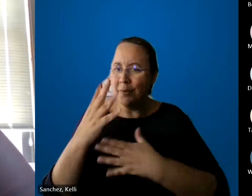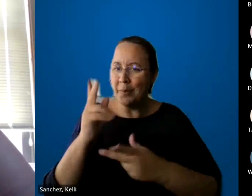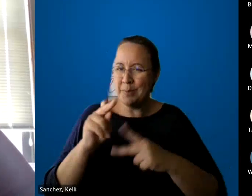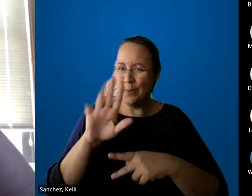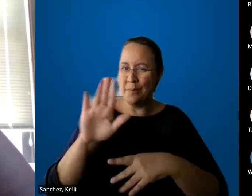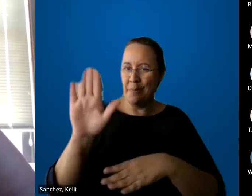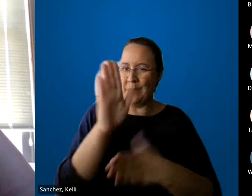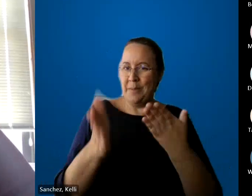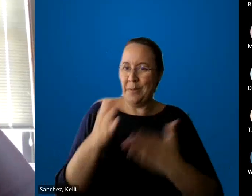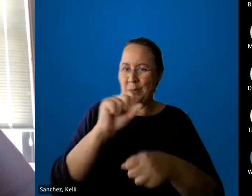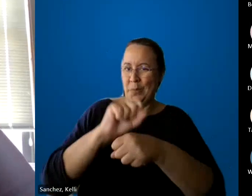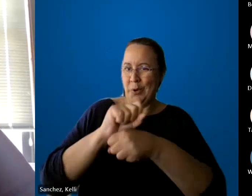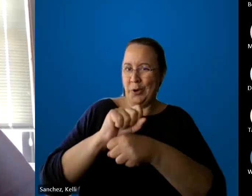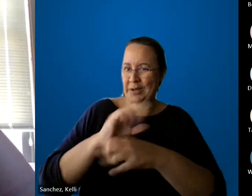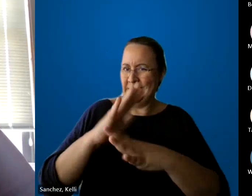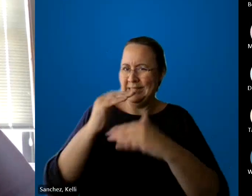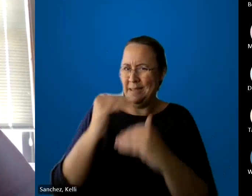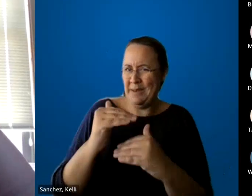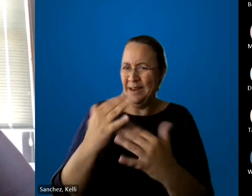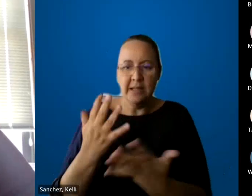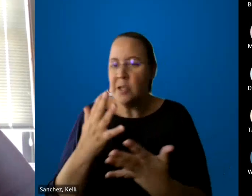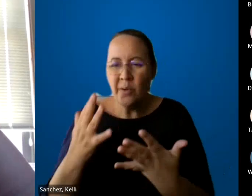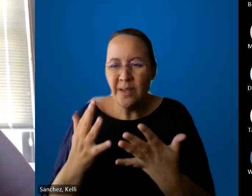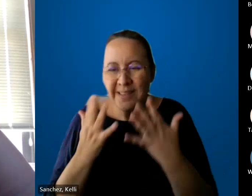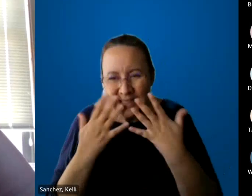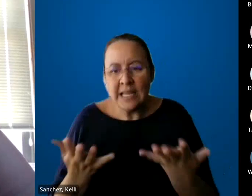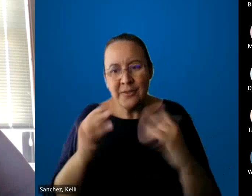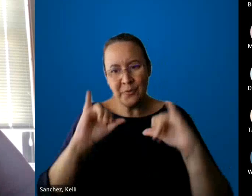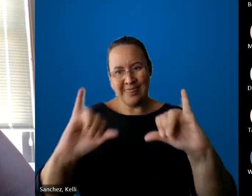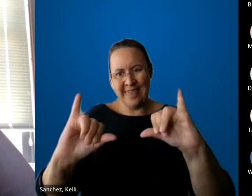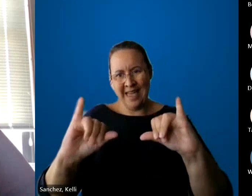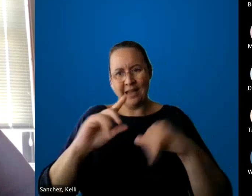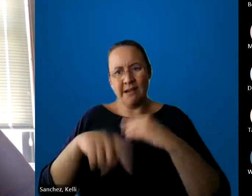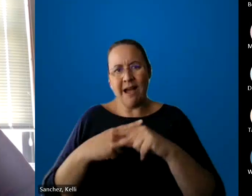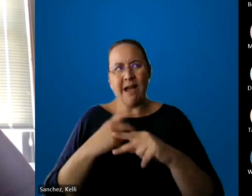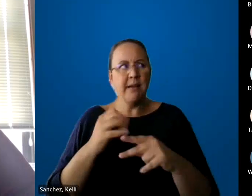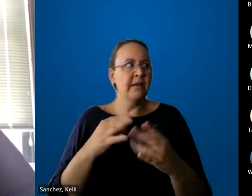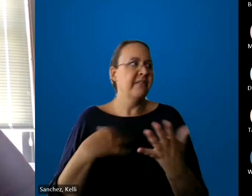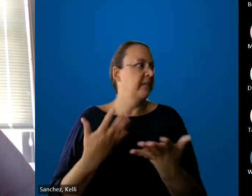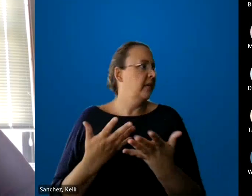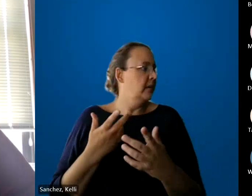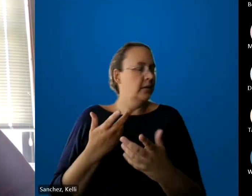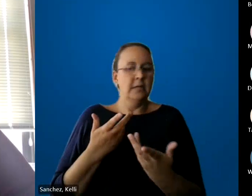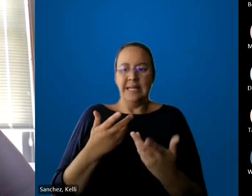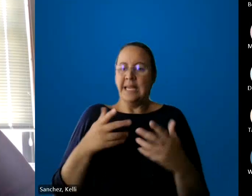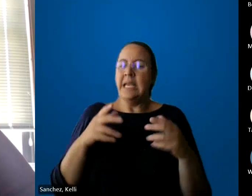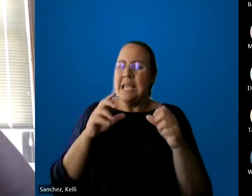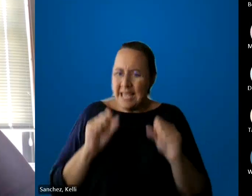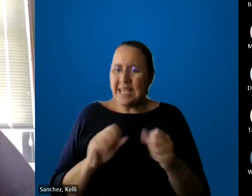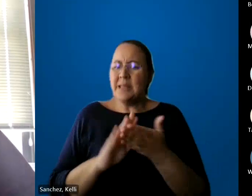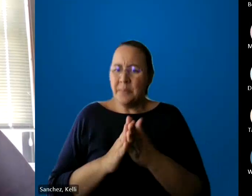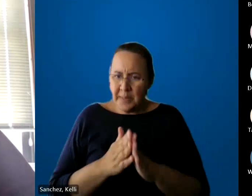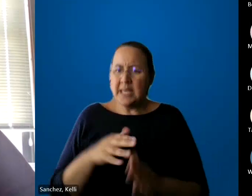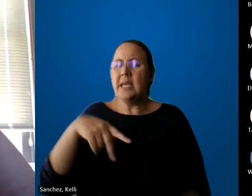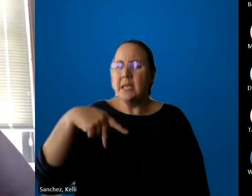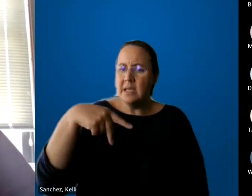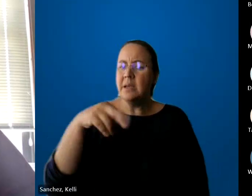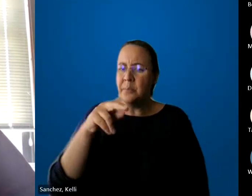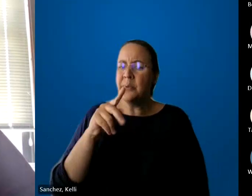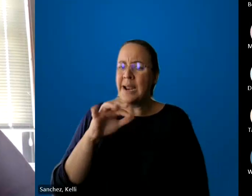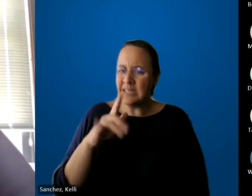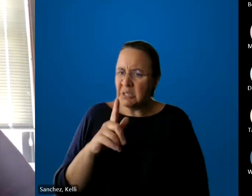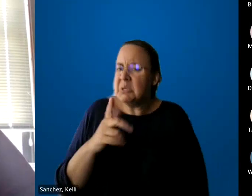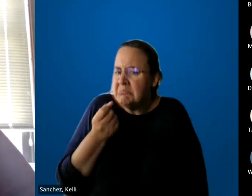or what have you? So I think it can be practical, right? Like, it can be